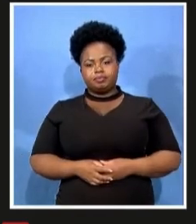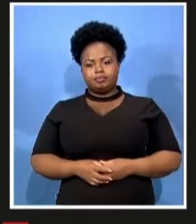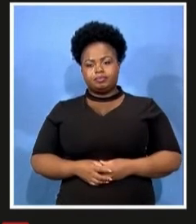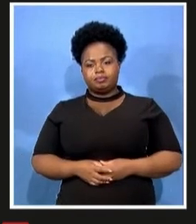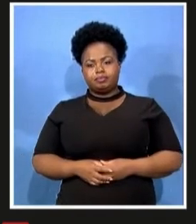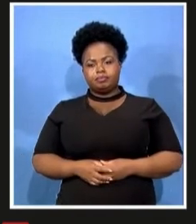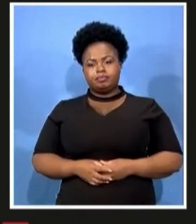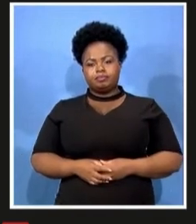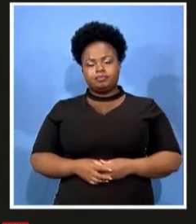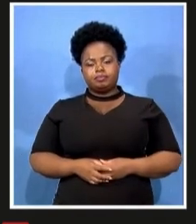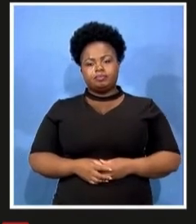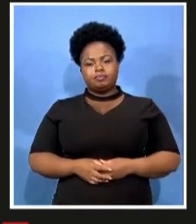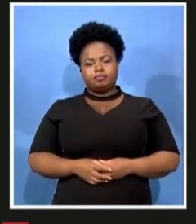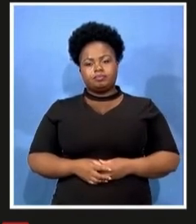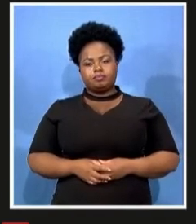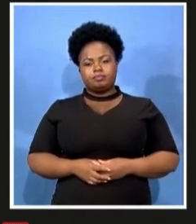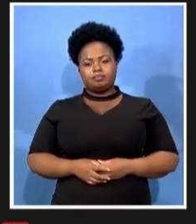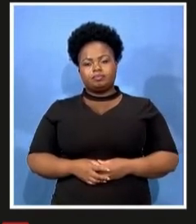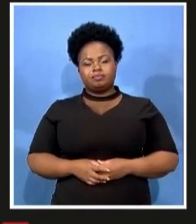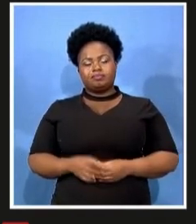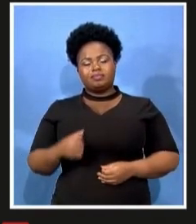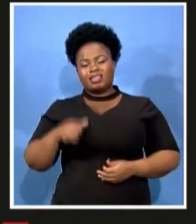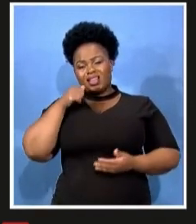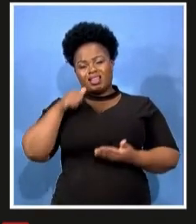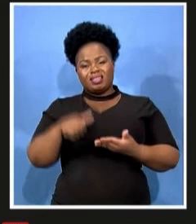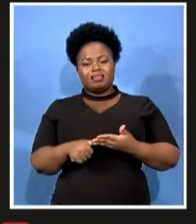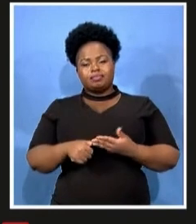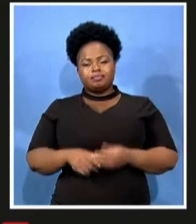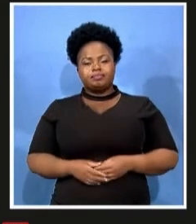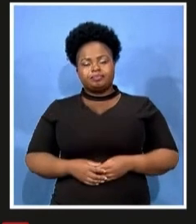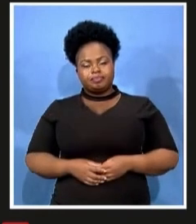the letter written to